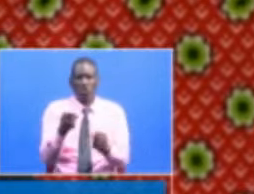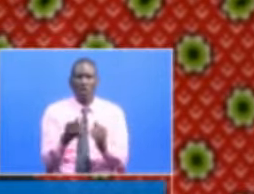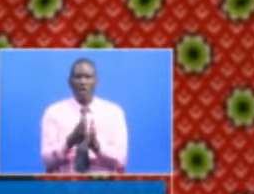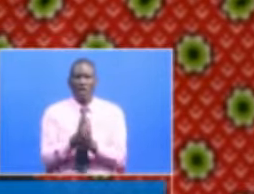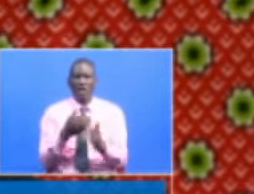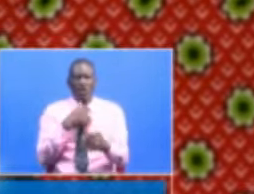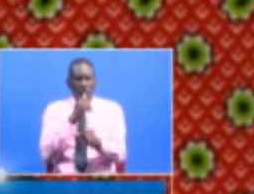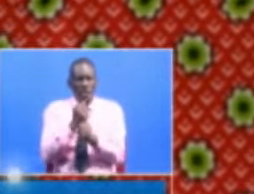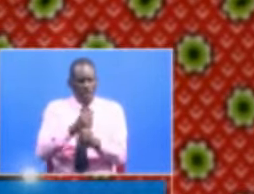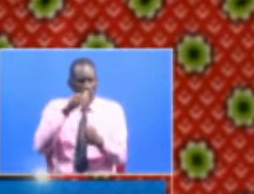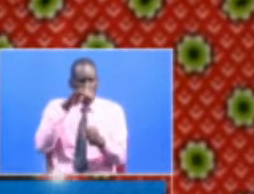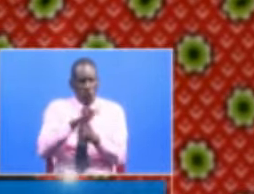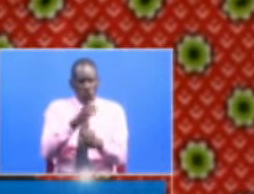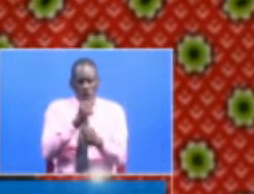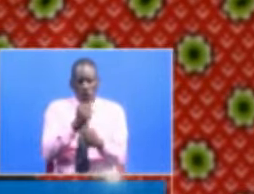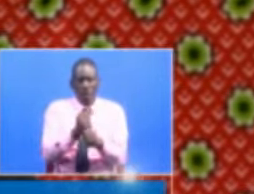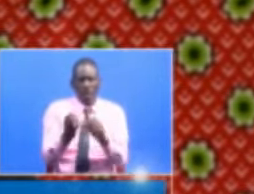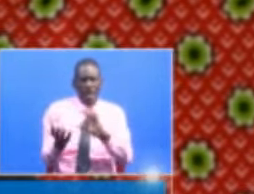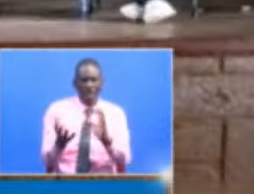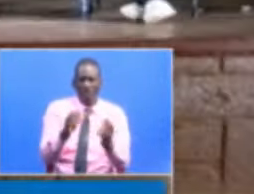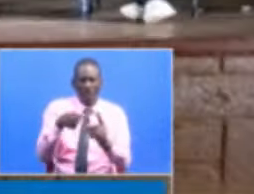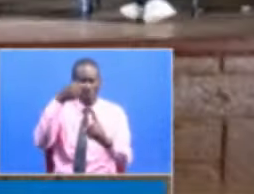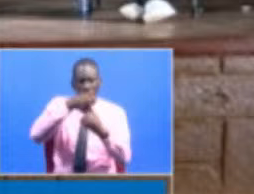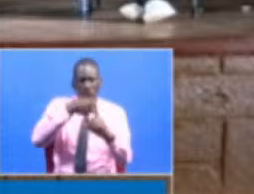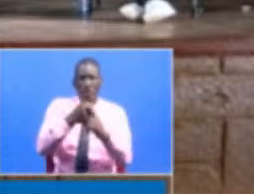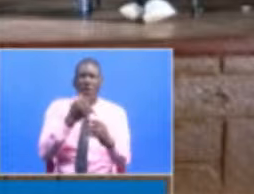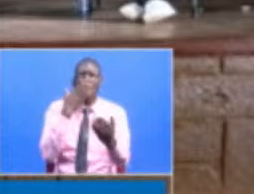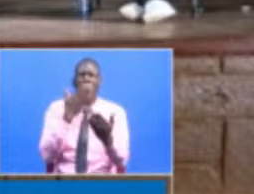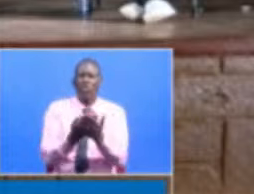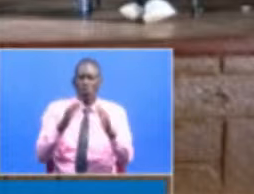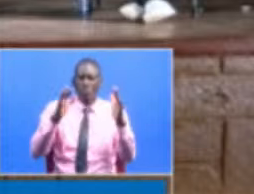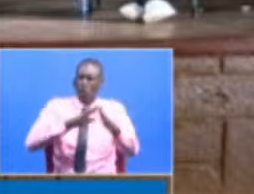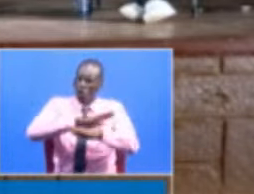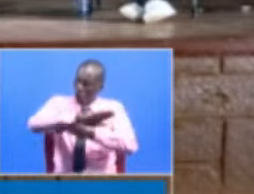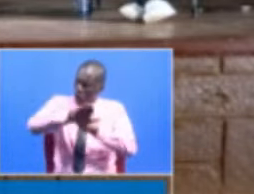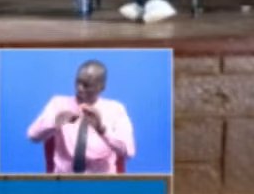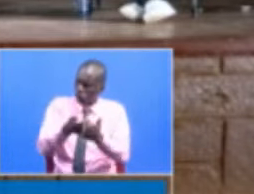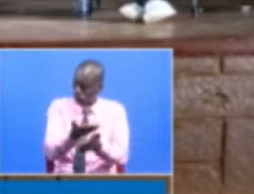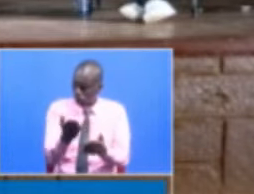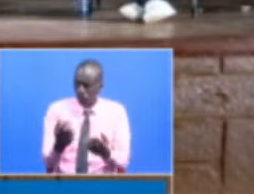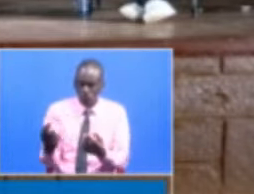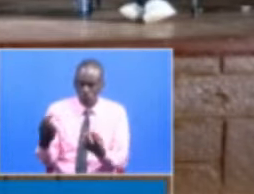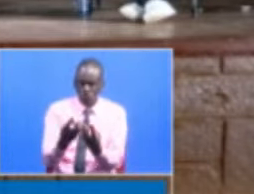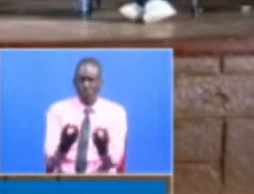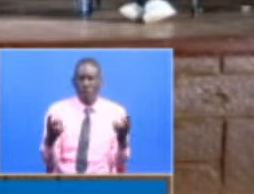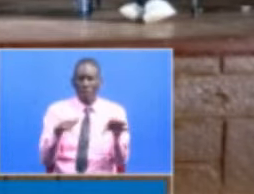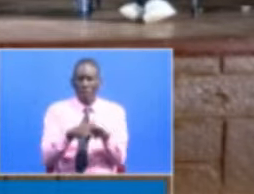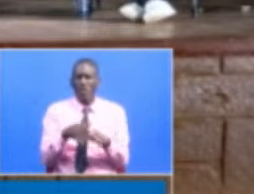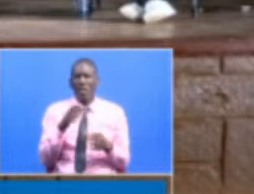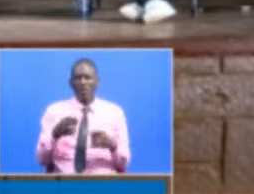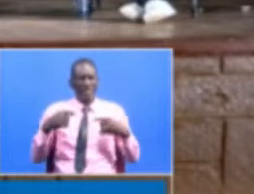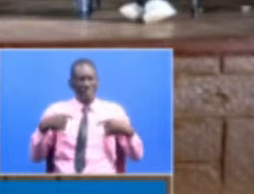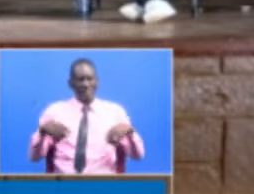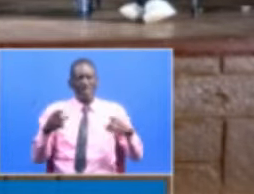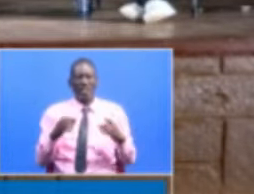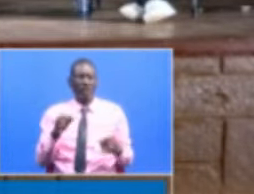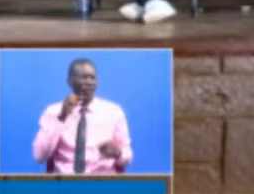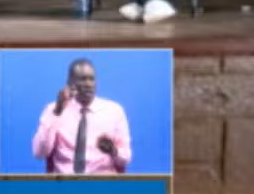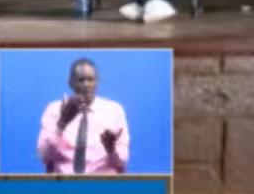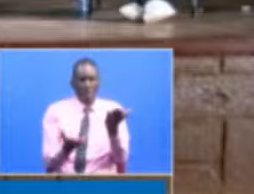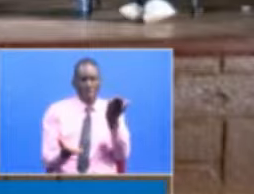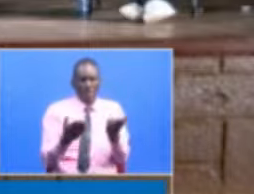quite a bit of work on climate advocacy. Thank you very much, ladies and gentlemen. This is one of the most successfully gender-balanced